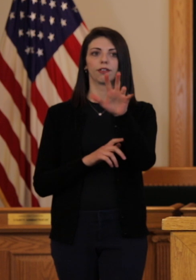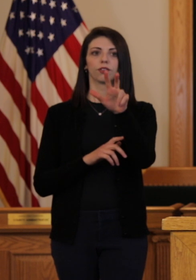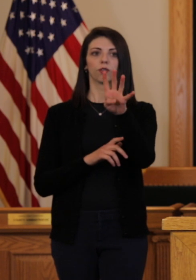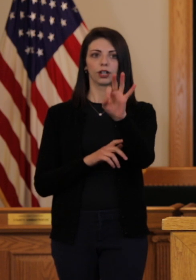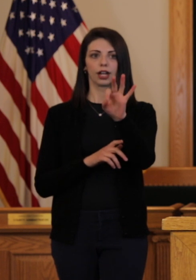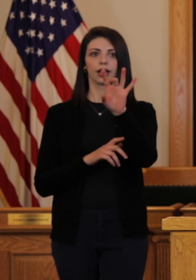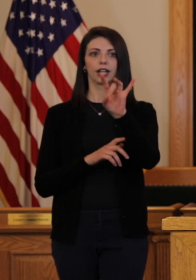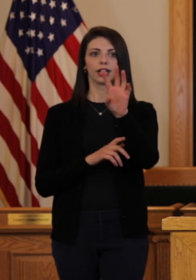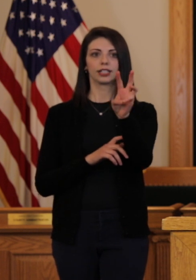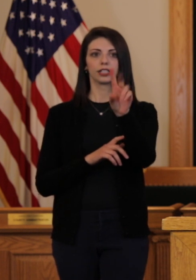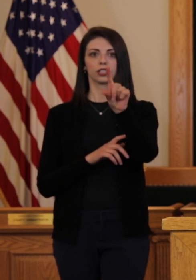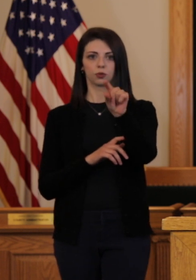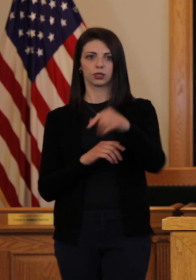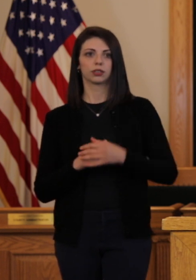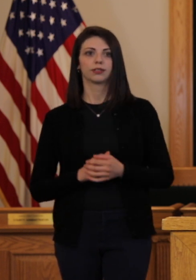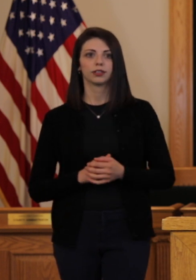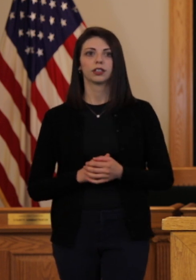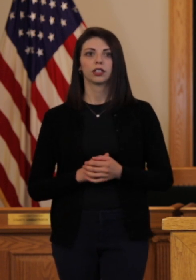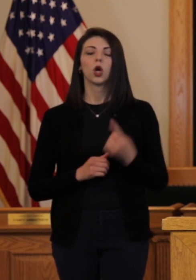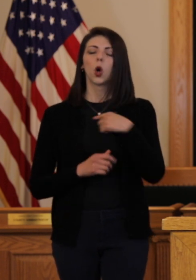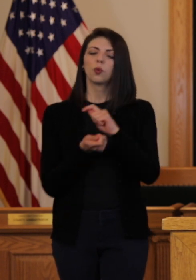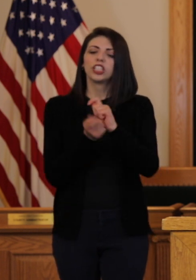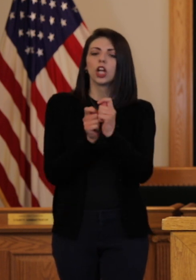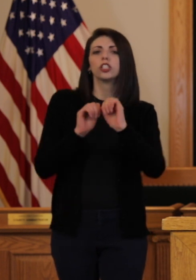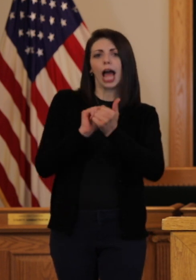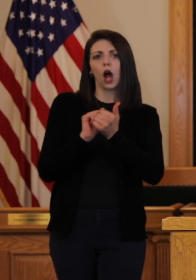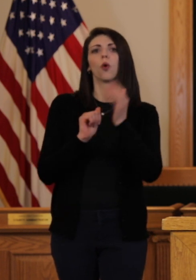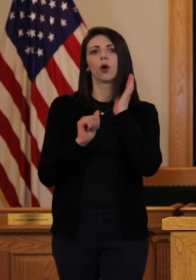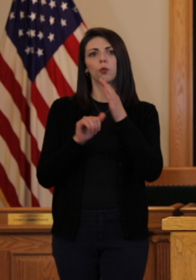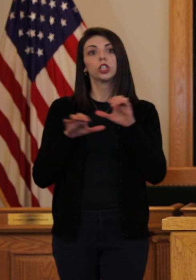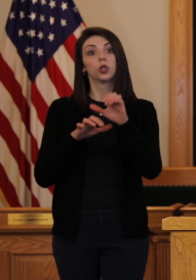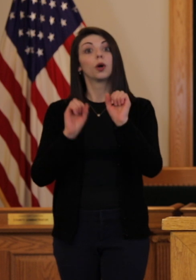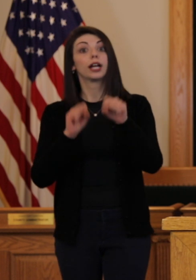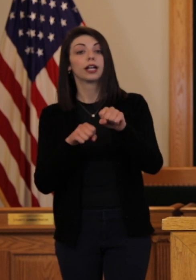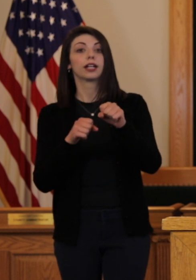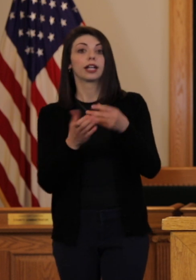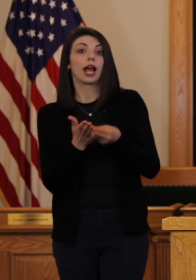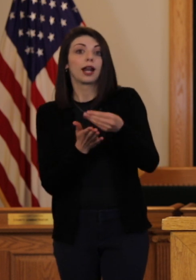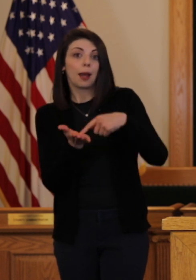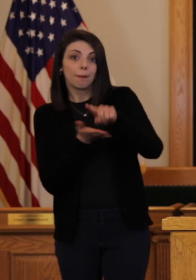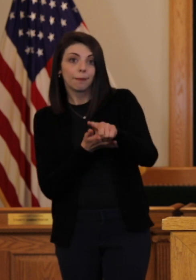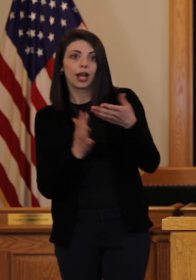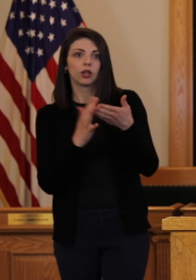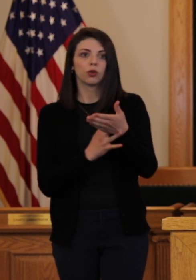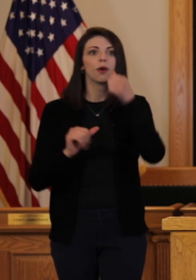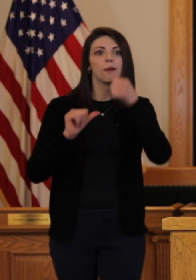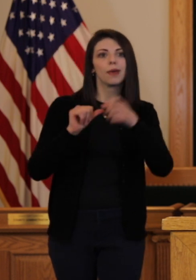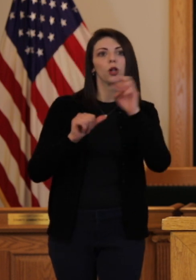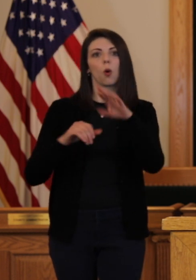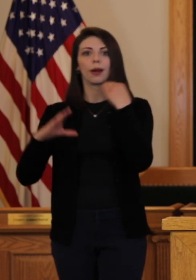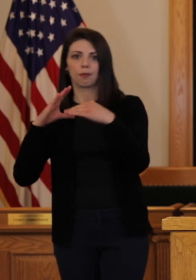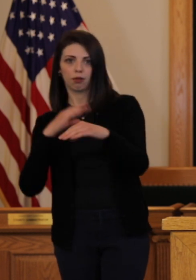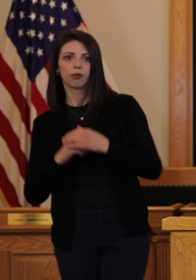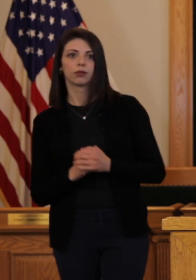315-349-8620. We have adjusted our practices to facilitate those transactions through mail or email as well. We are processing amendments